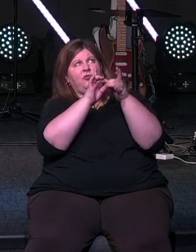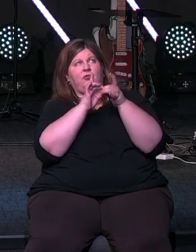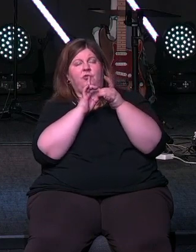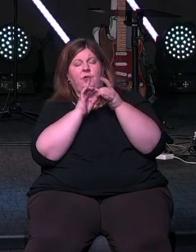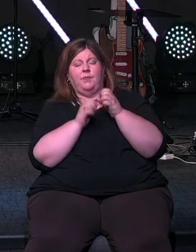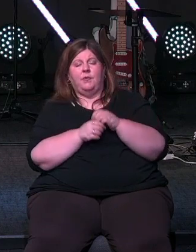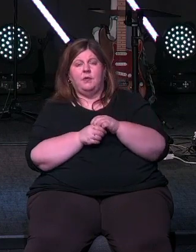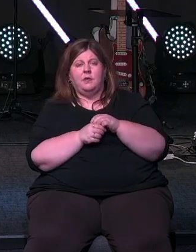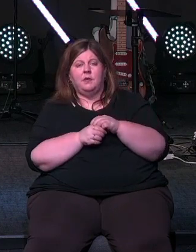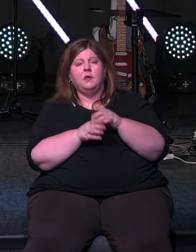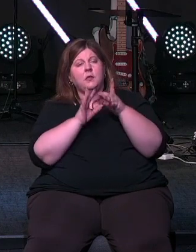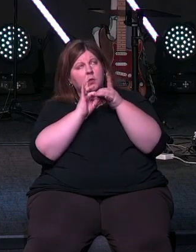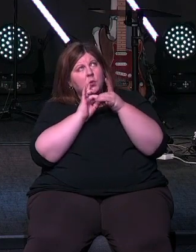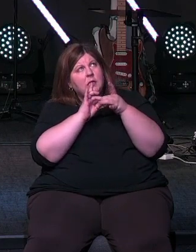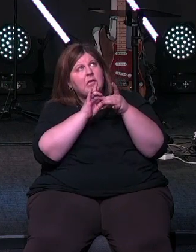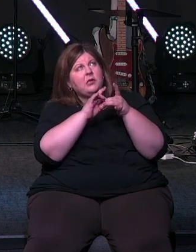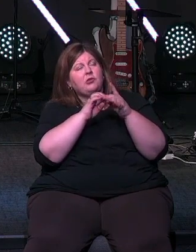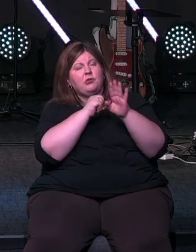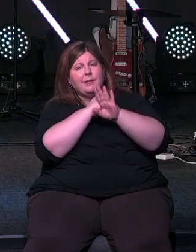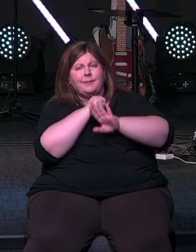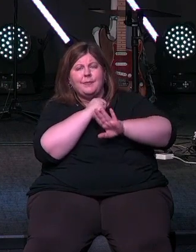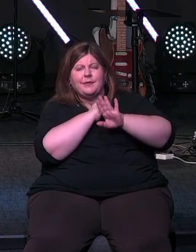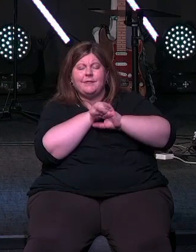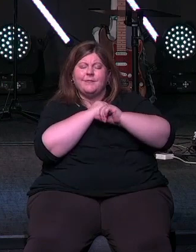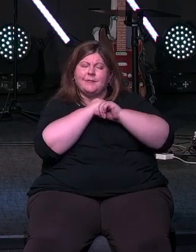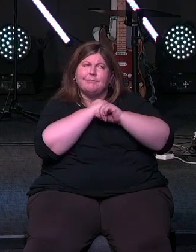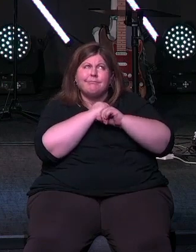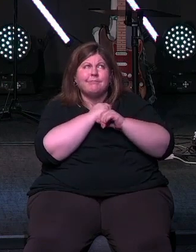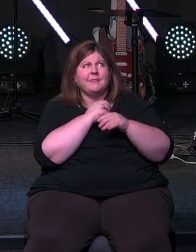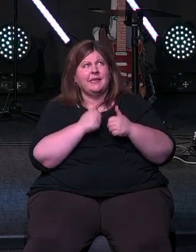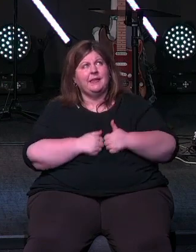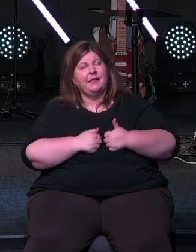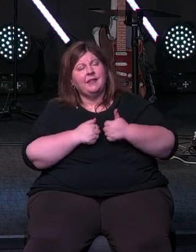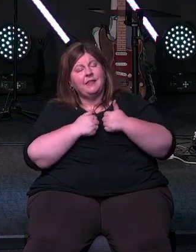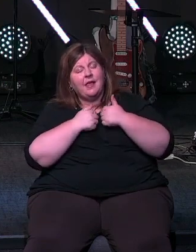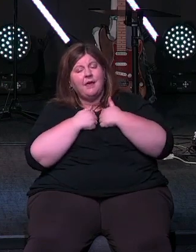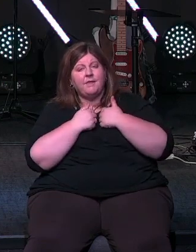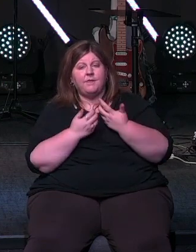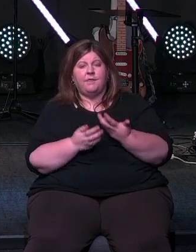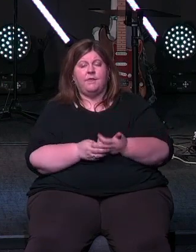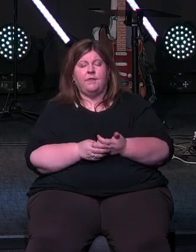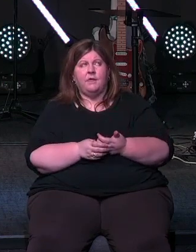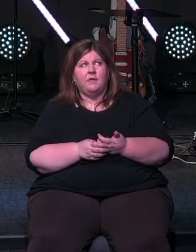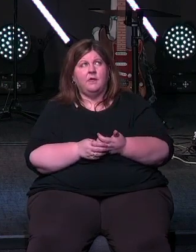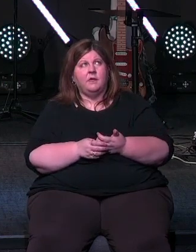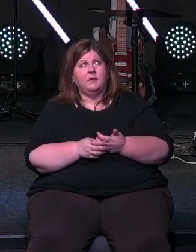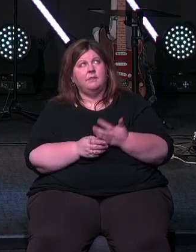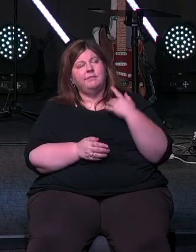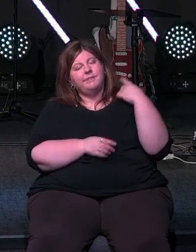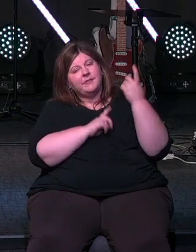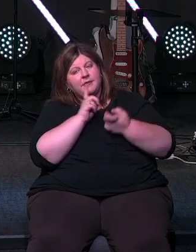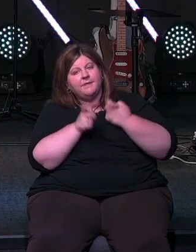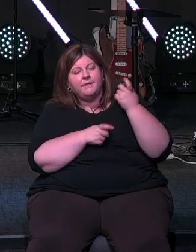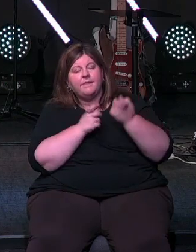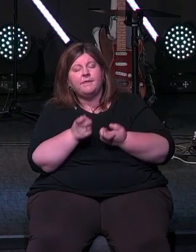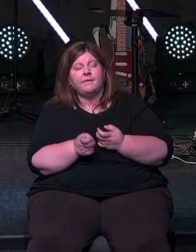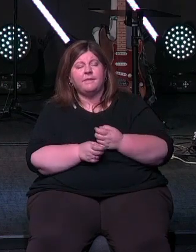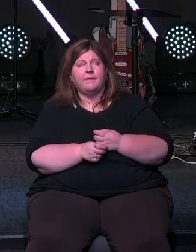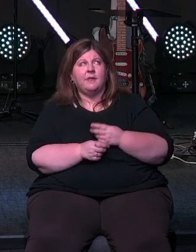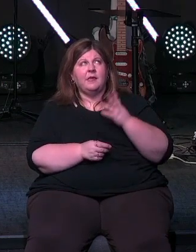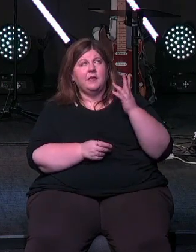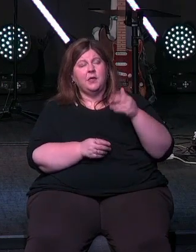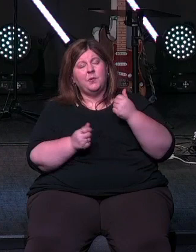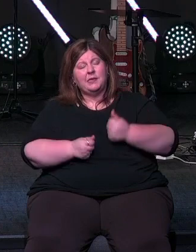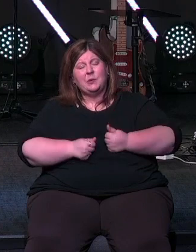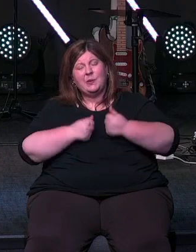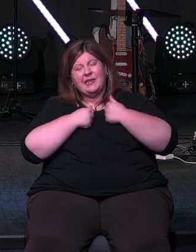It's a relationship of safety. A relationship of life, a relationship of gifts where God wants to give. He wants to give